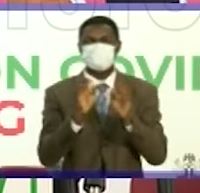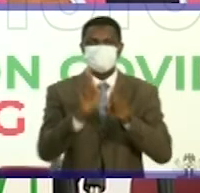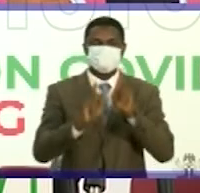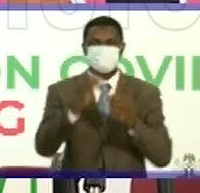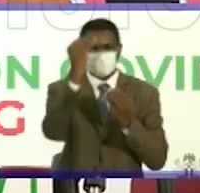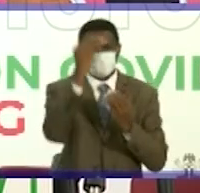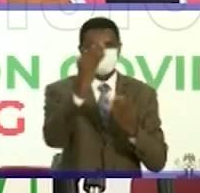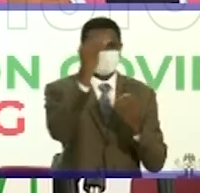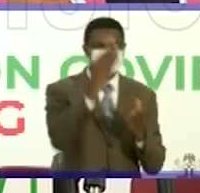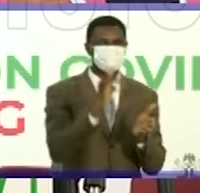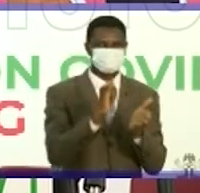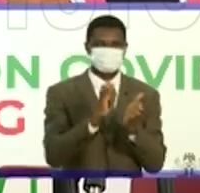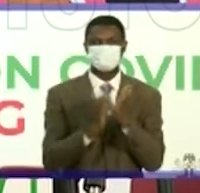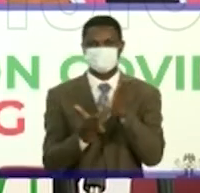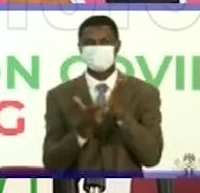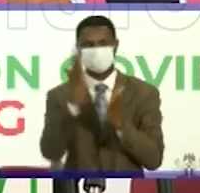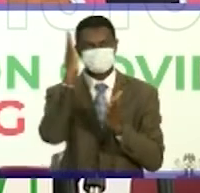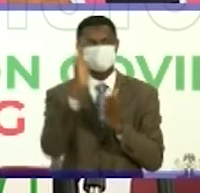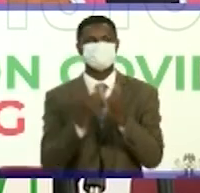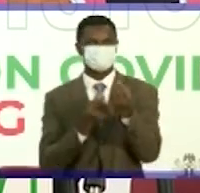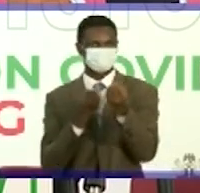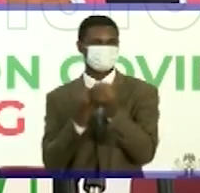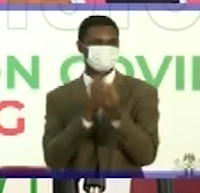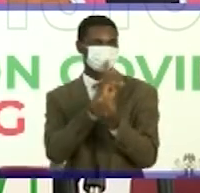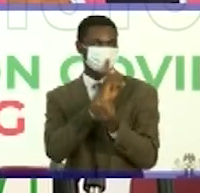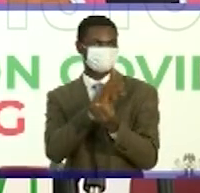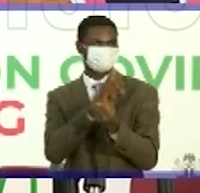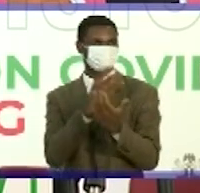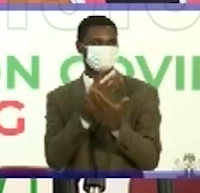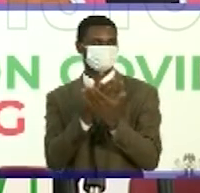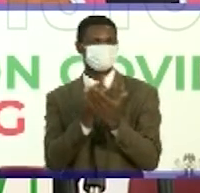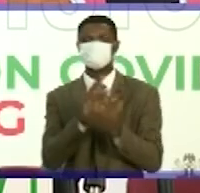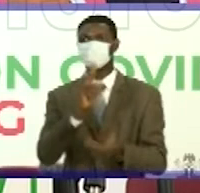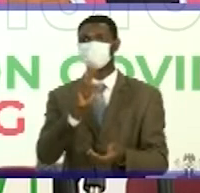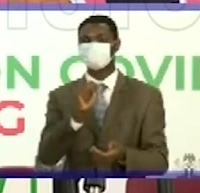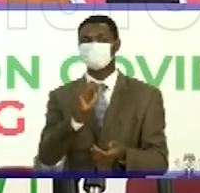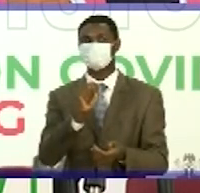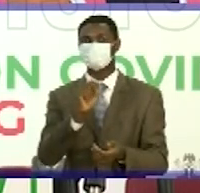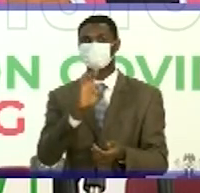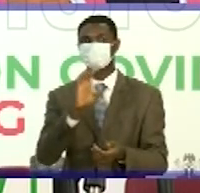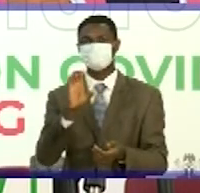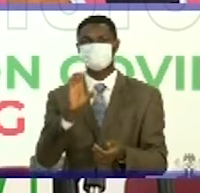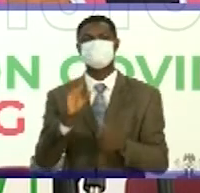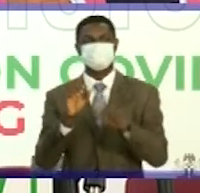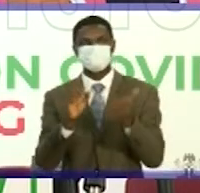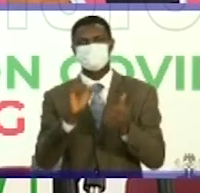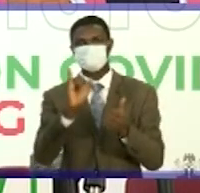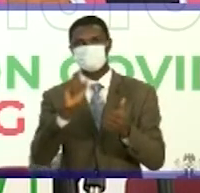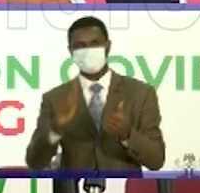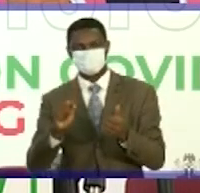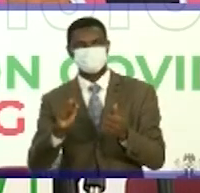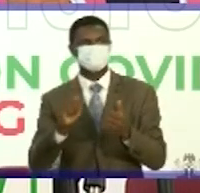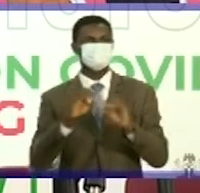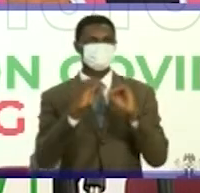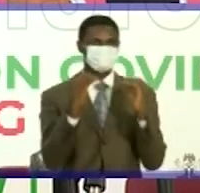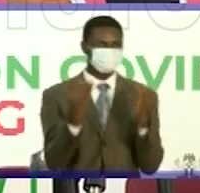The NCDC will continue to work, I'm sure, with the NCC and other parts of the IT industry. A very good